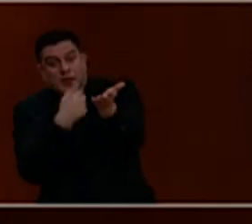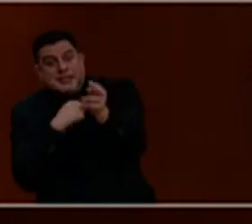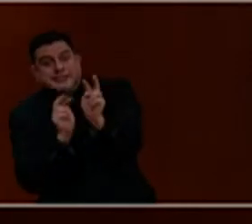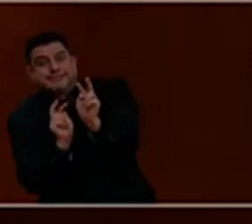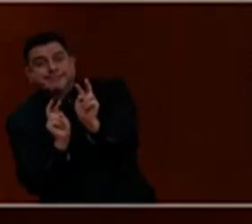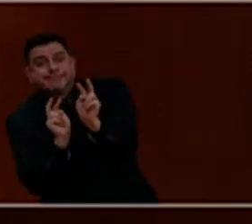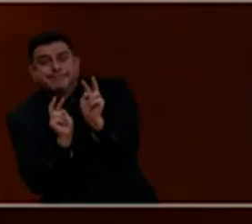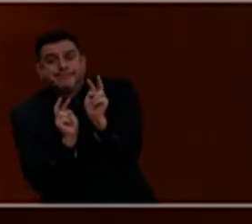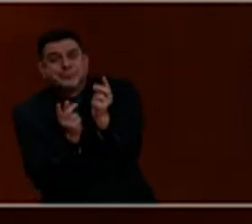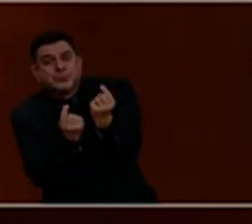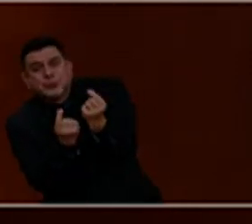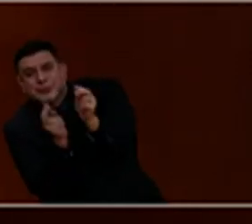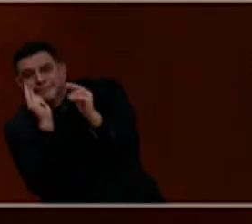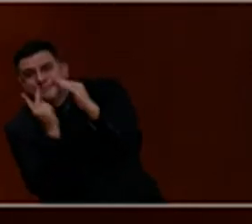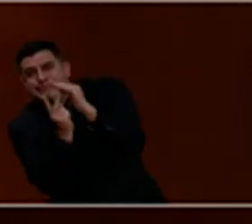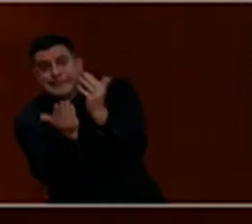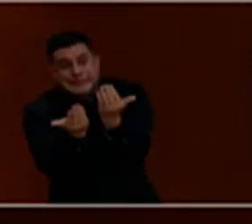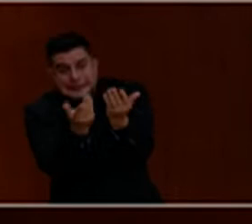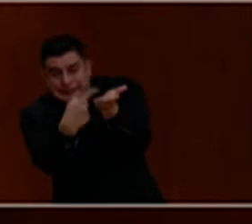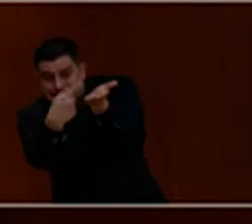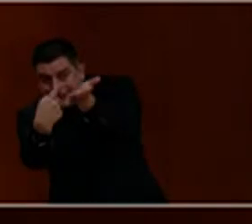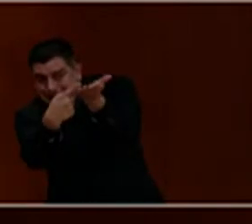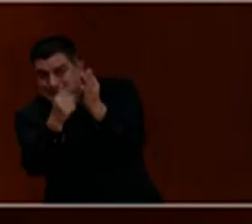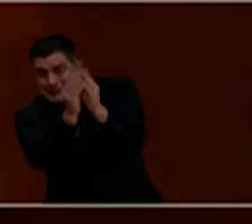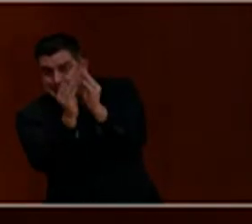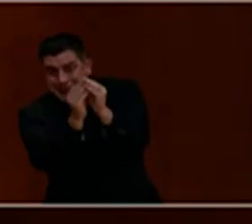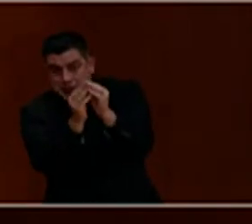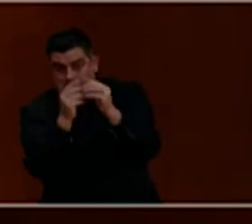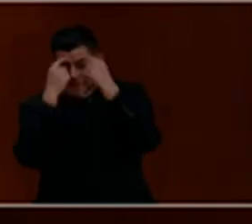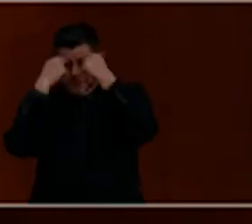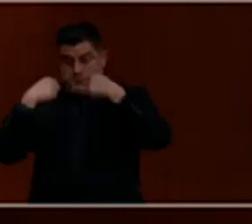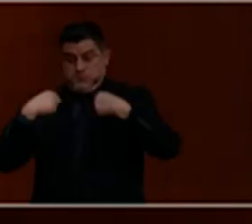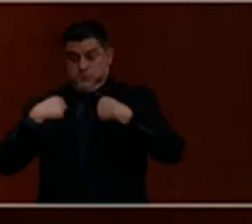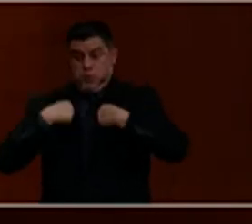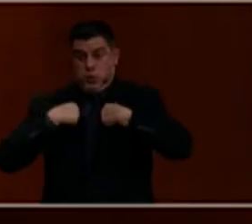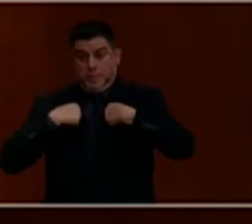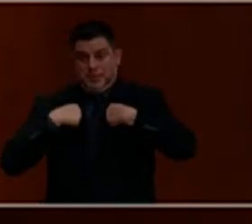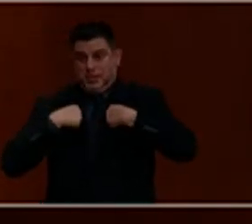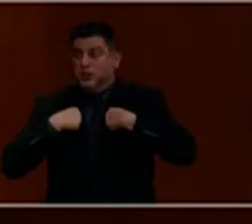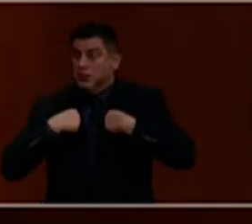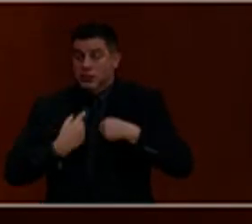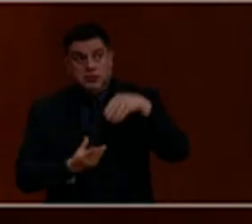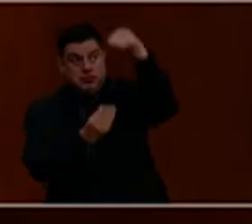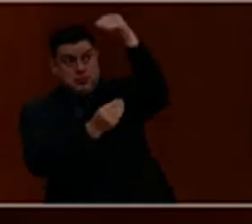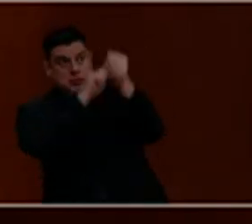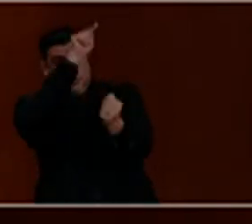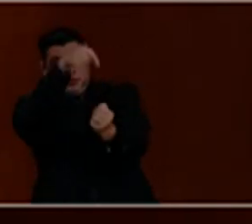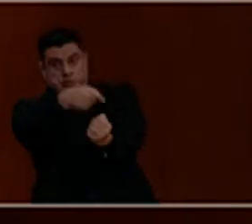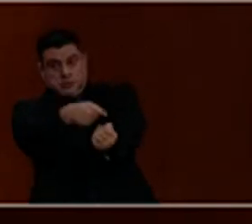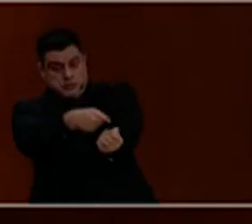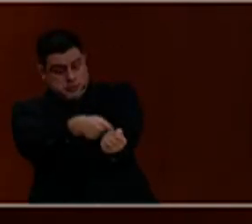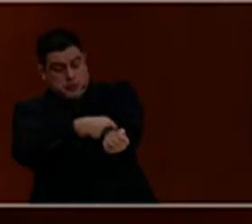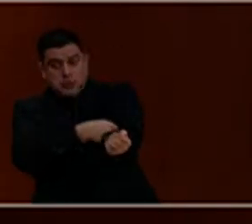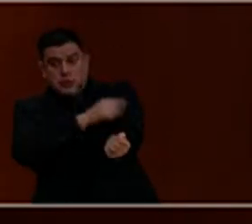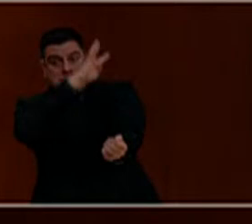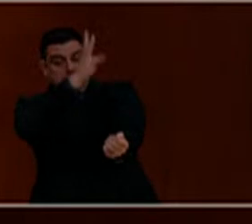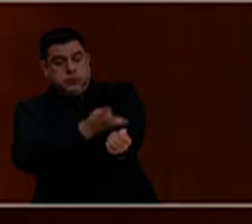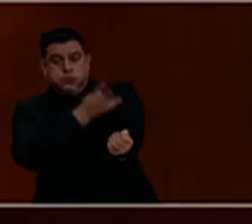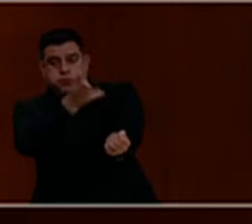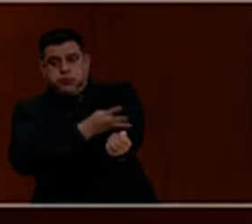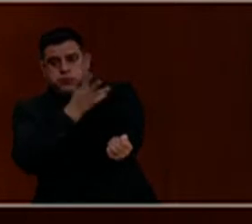absolutely life-changing to get that plasma. I have felt so